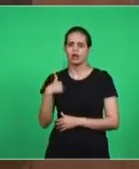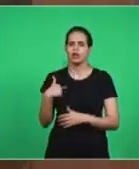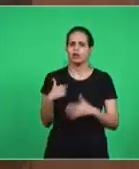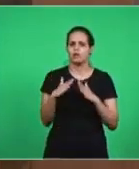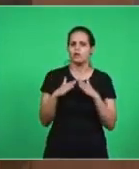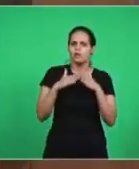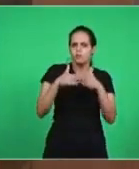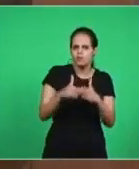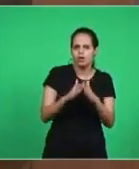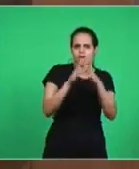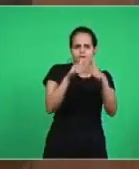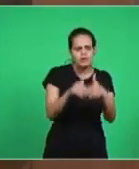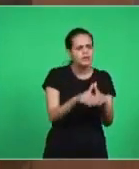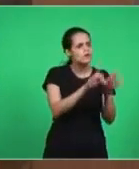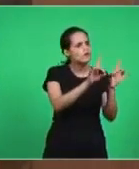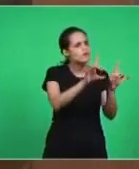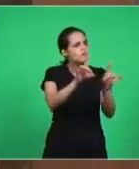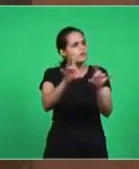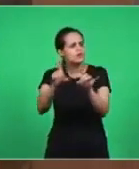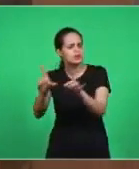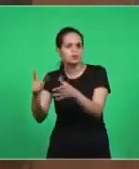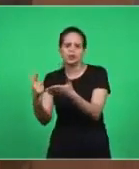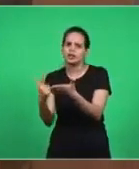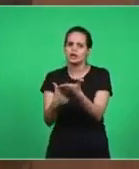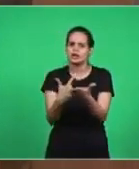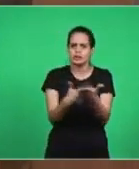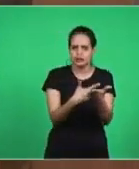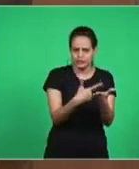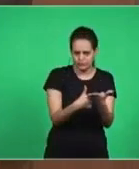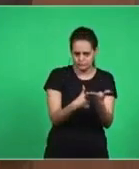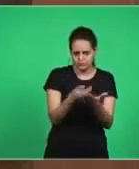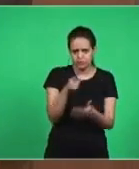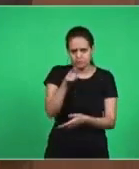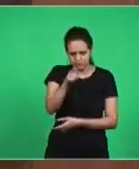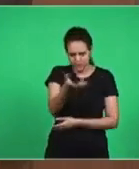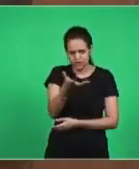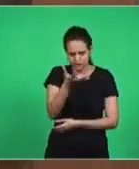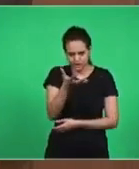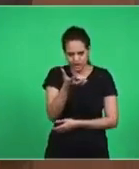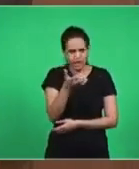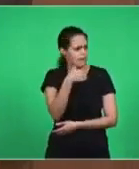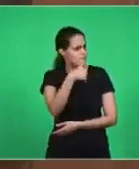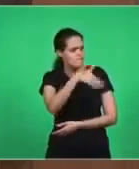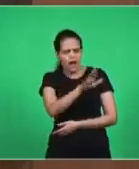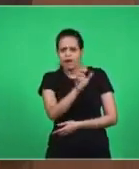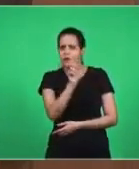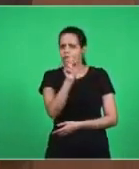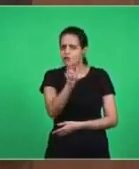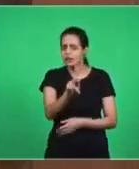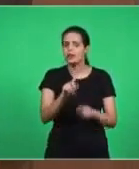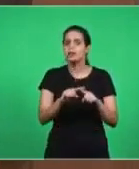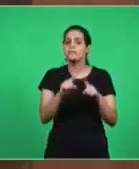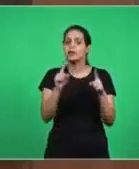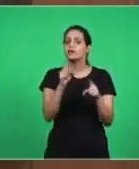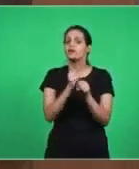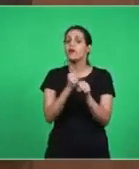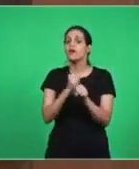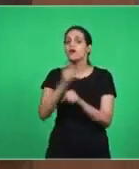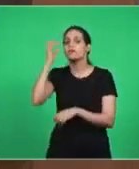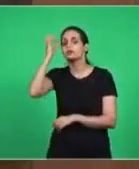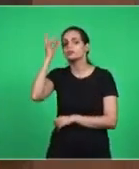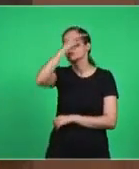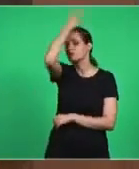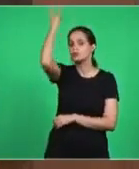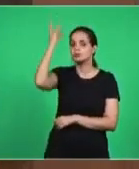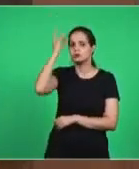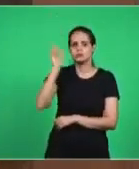to. I'm gonna take a plane or take a ship to sell Balkan. You can go and do that, but the work of